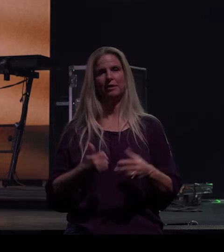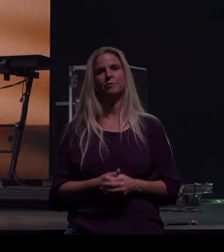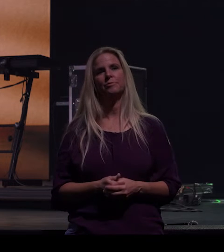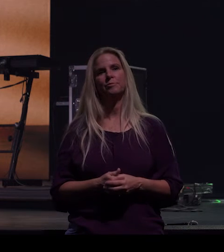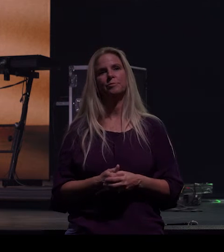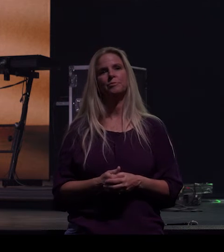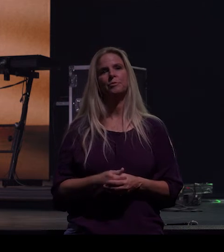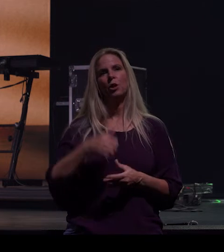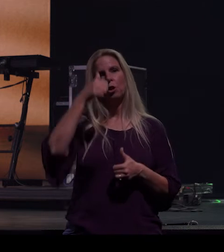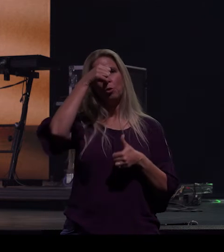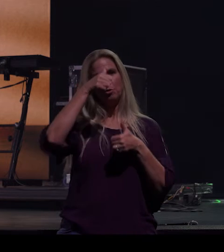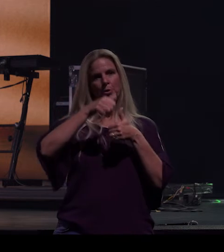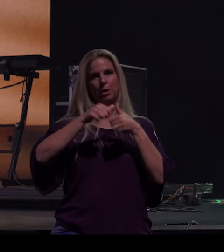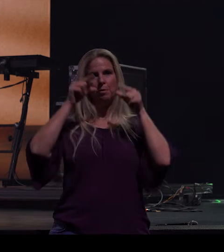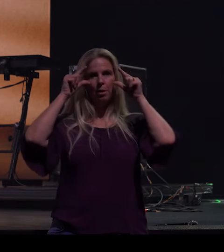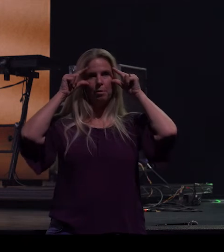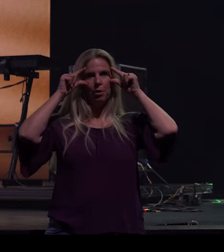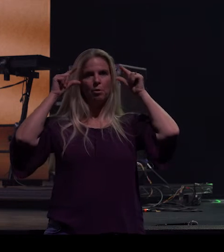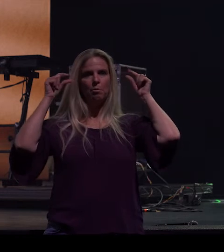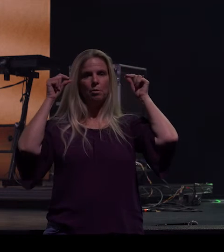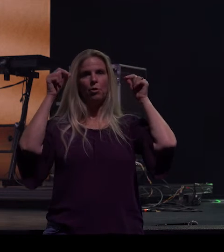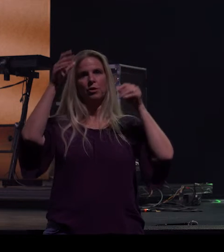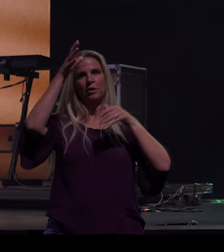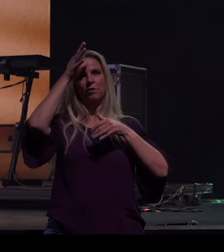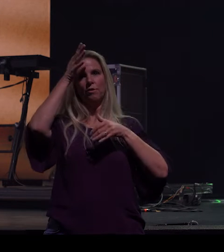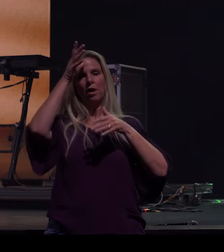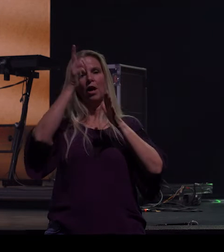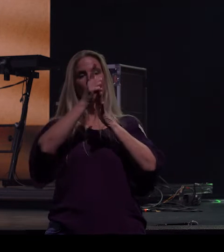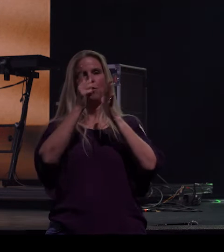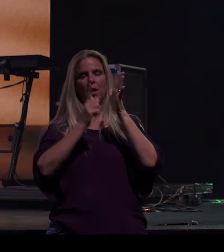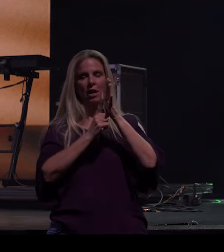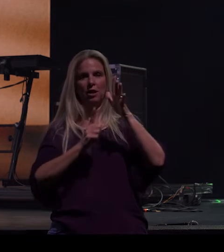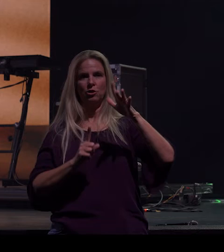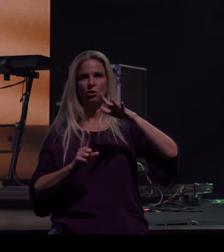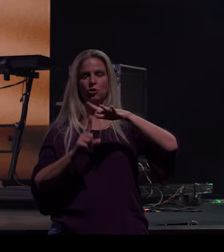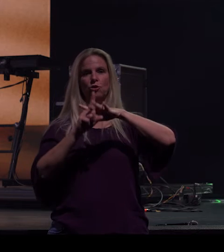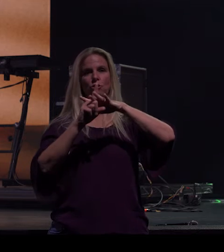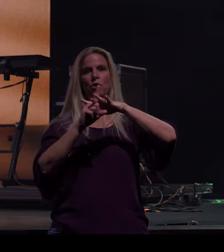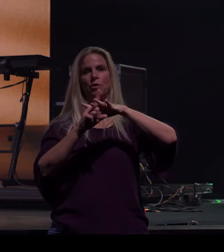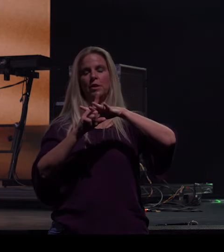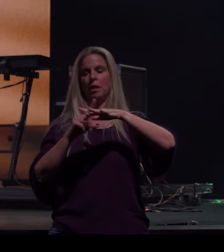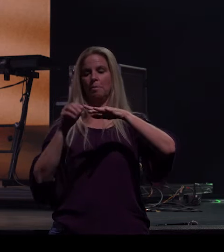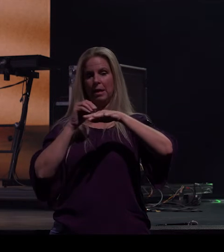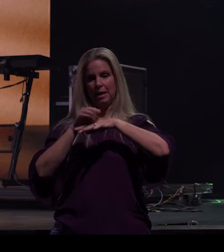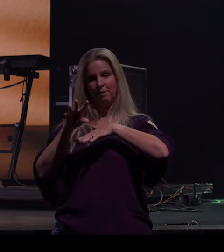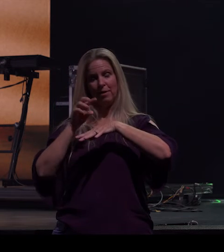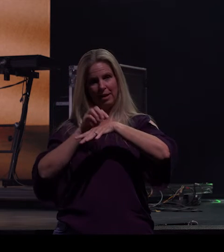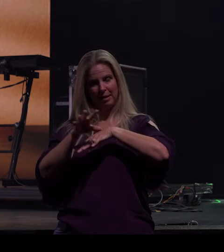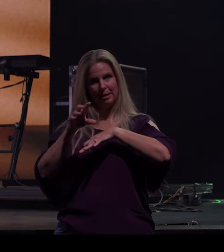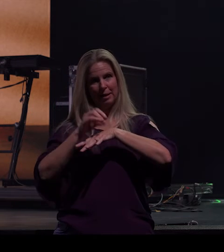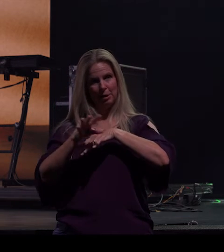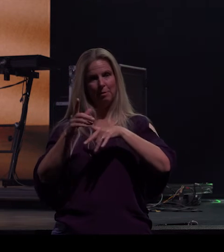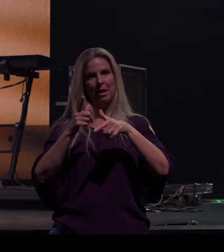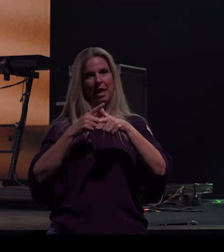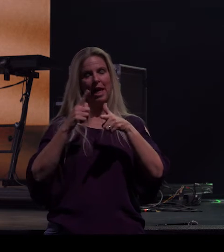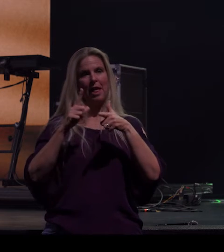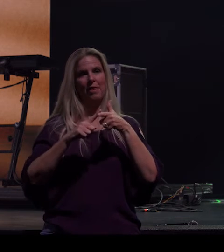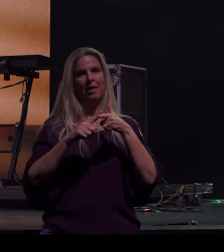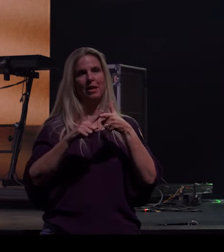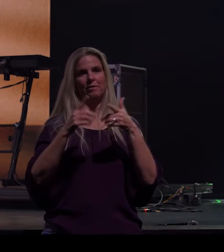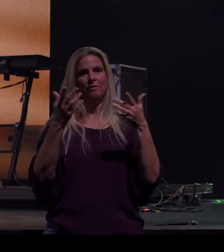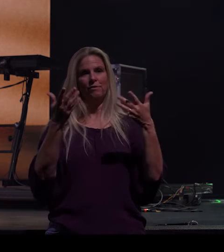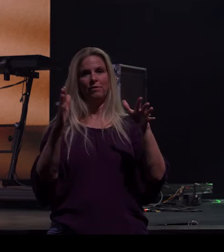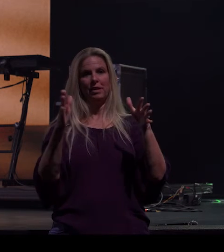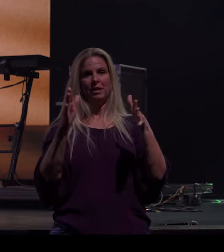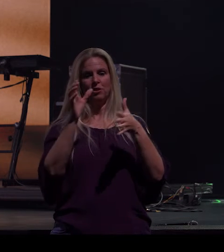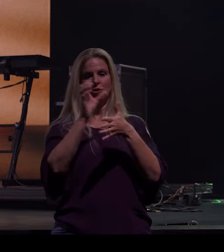remember, Moses' father-in-law comes, shows up, gives him some advice, which is probably a little hard. And then the very end of chapter